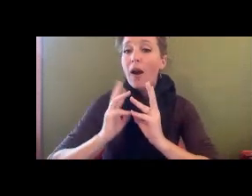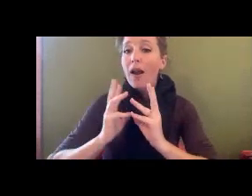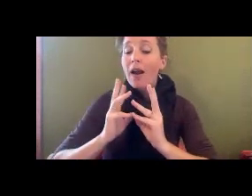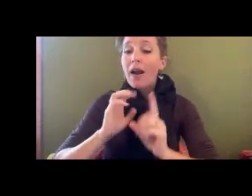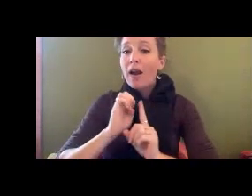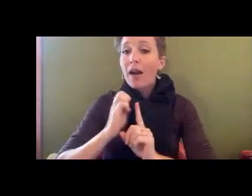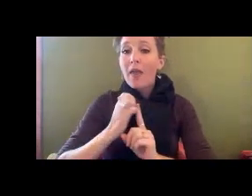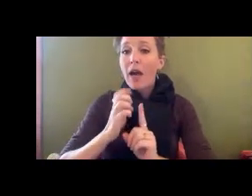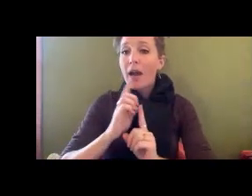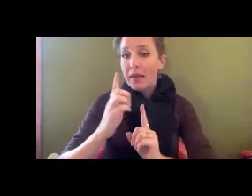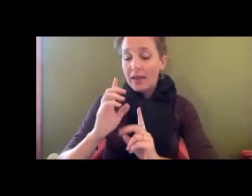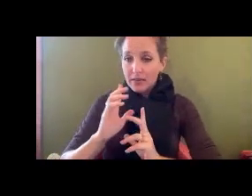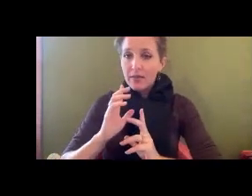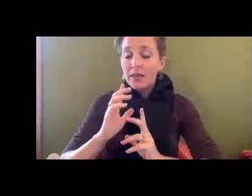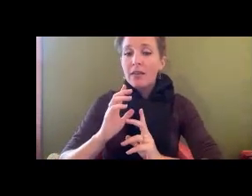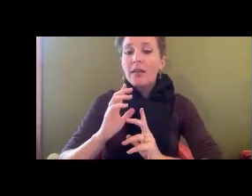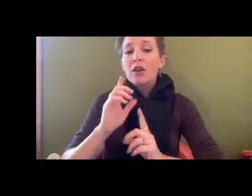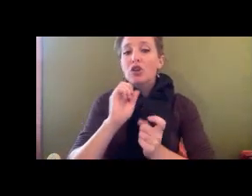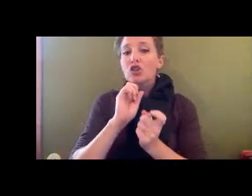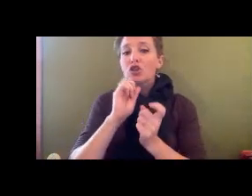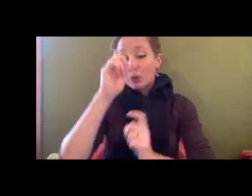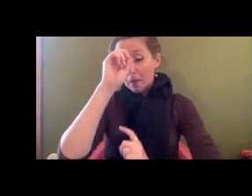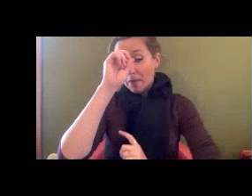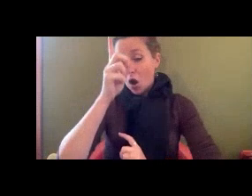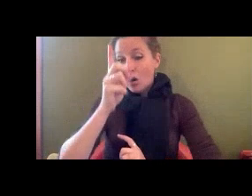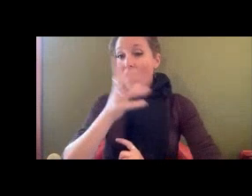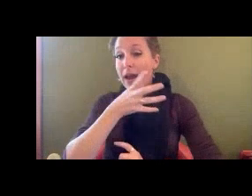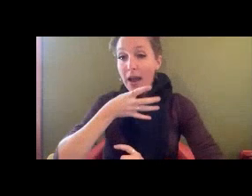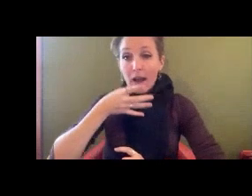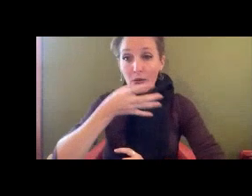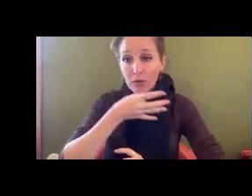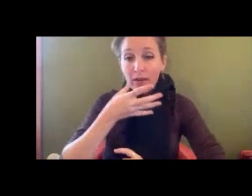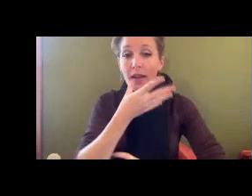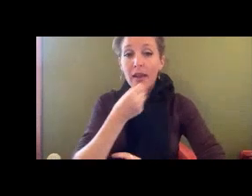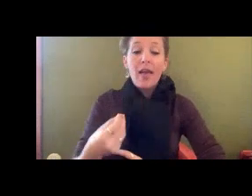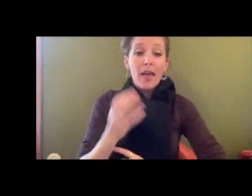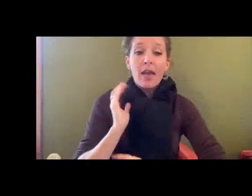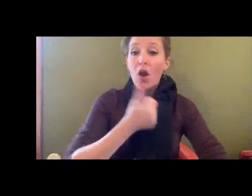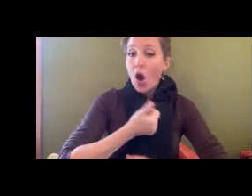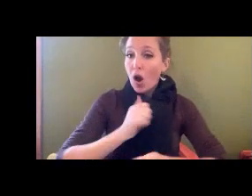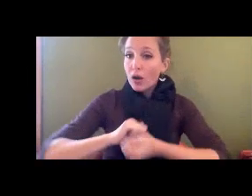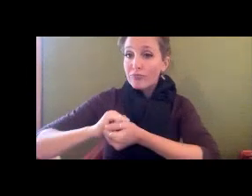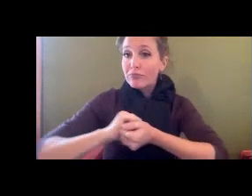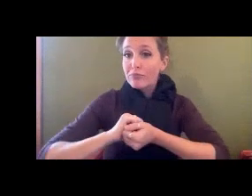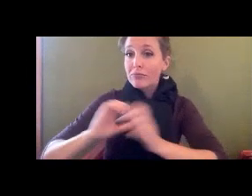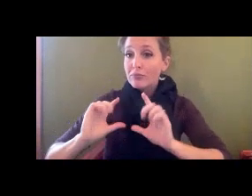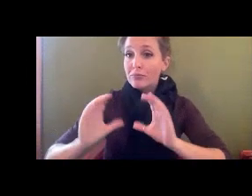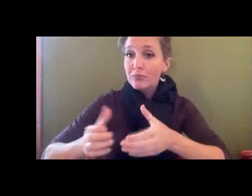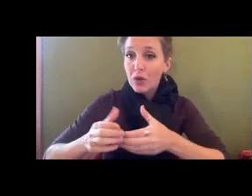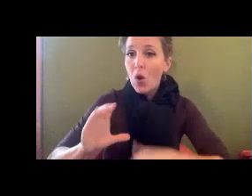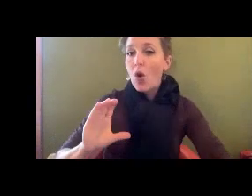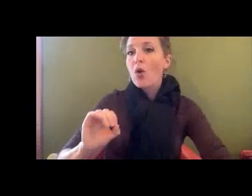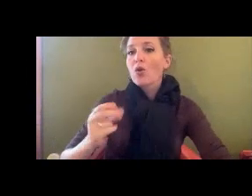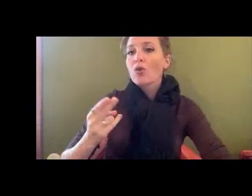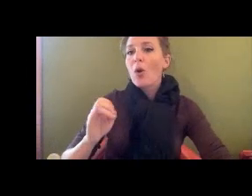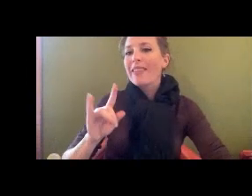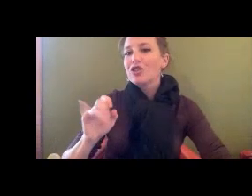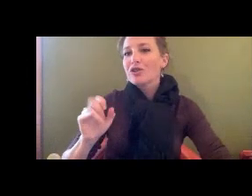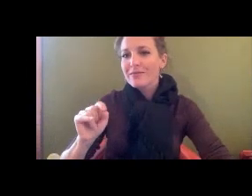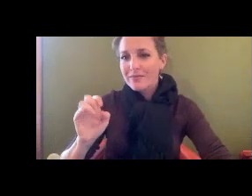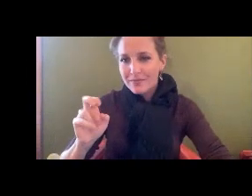And then we'll talk a little bit about the productivity growth coalition. So let's start with, what is ag productivity